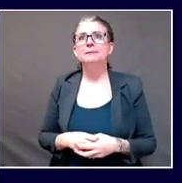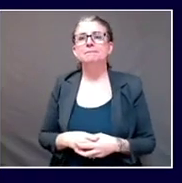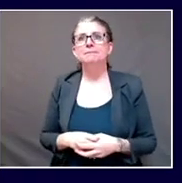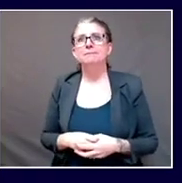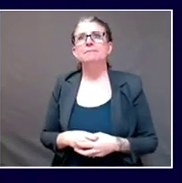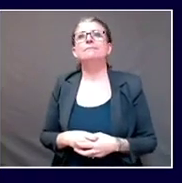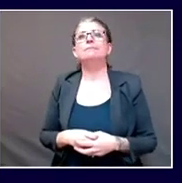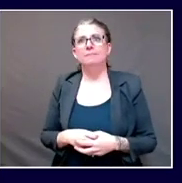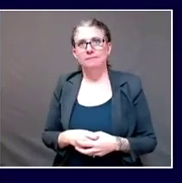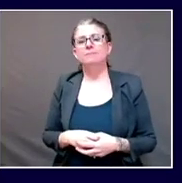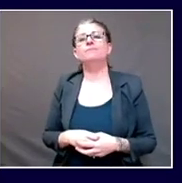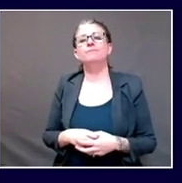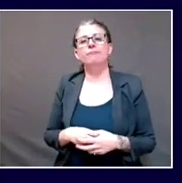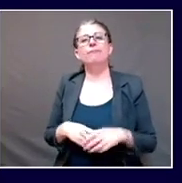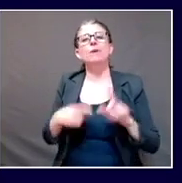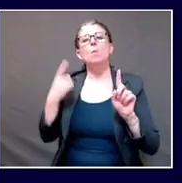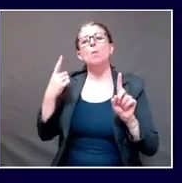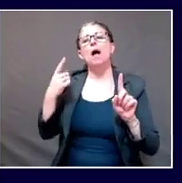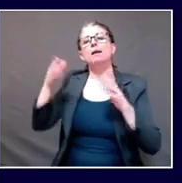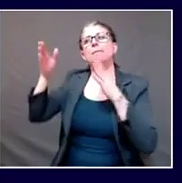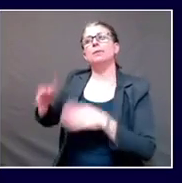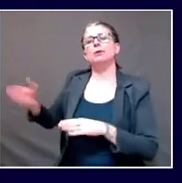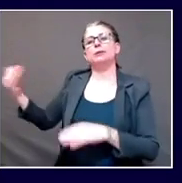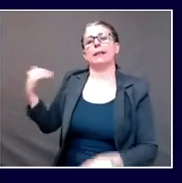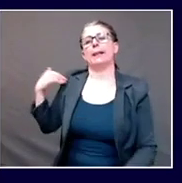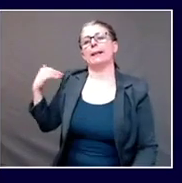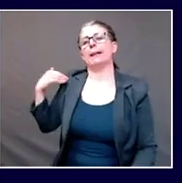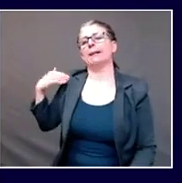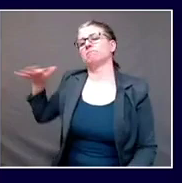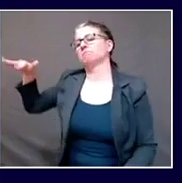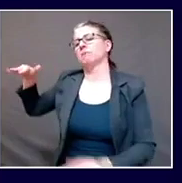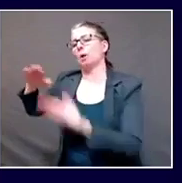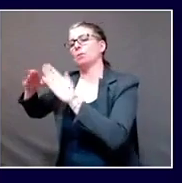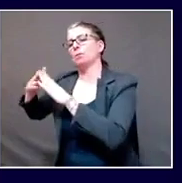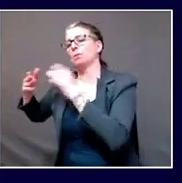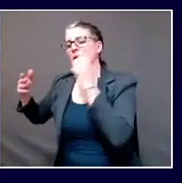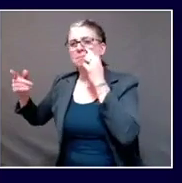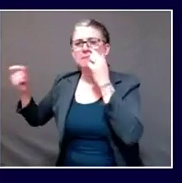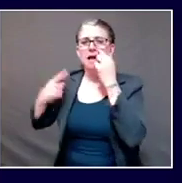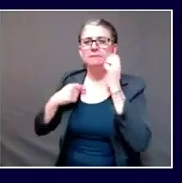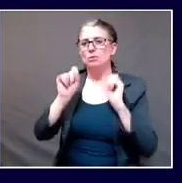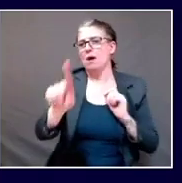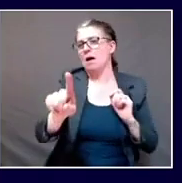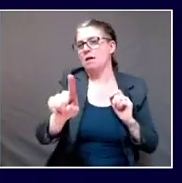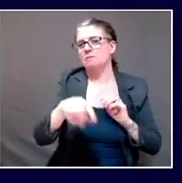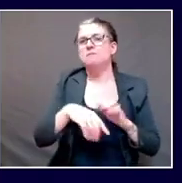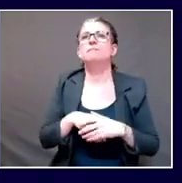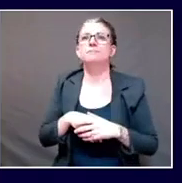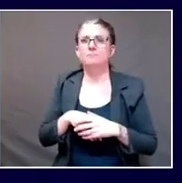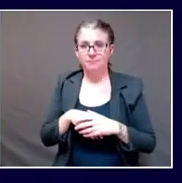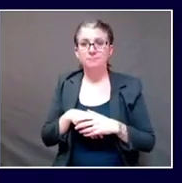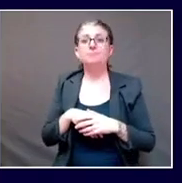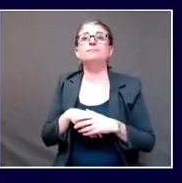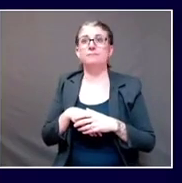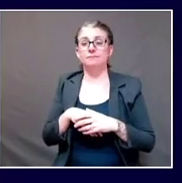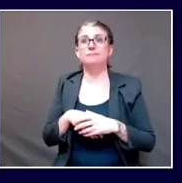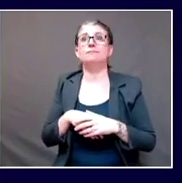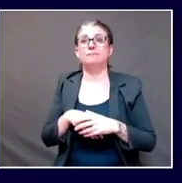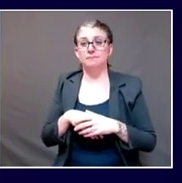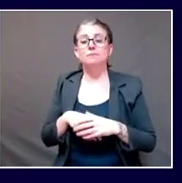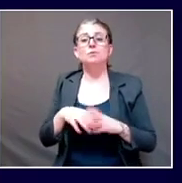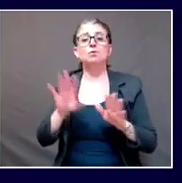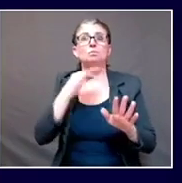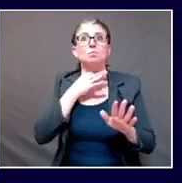in the past about wanting to see that all of these vaccines are well independently peer reviewed before you would